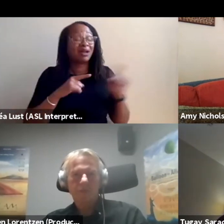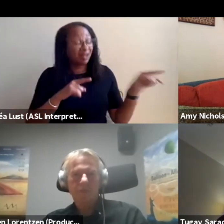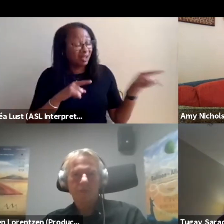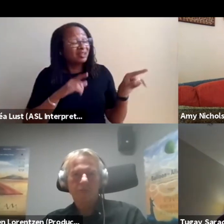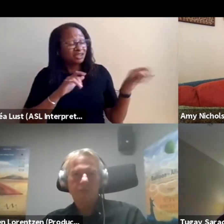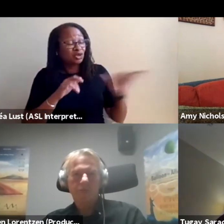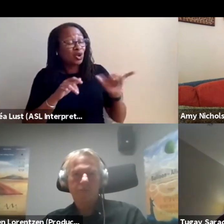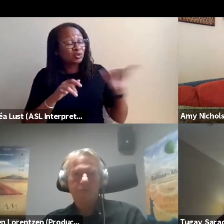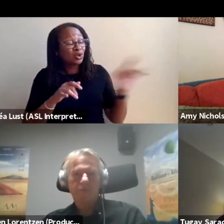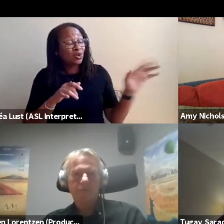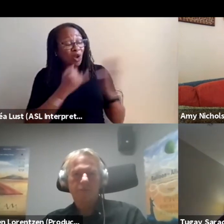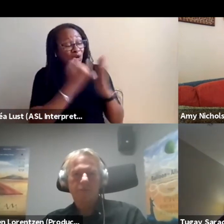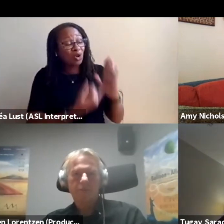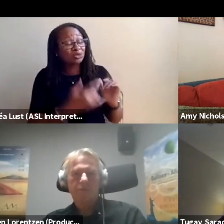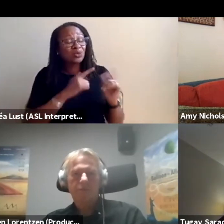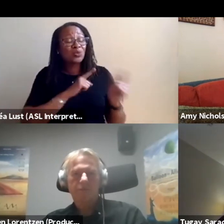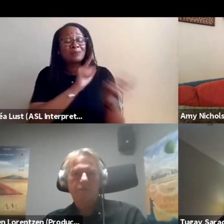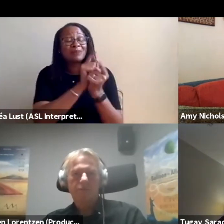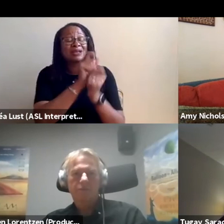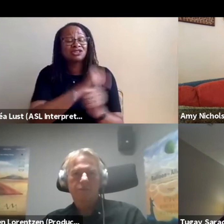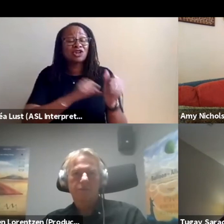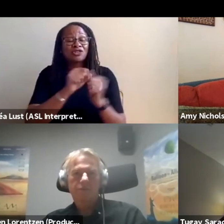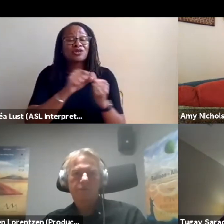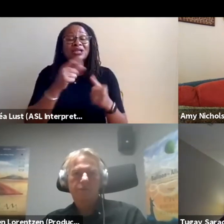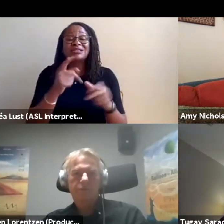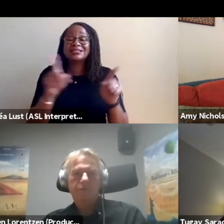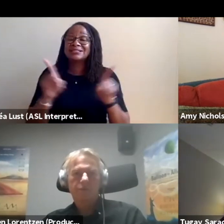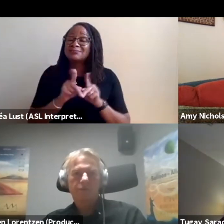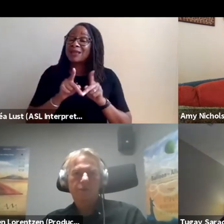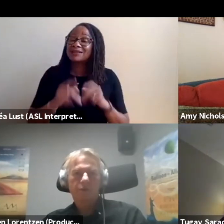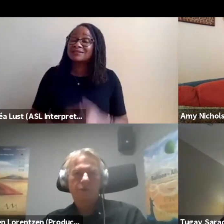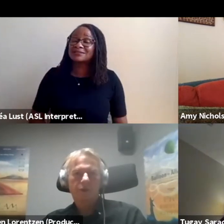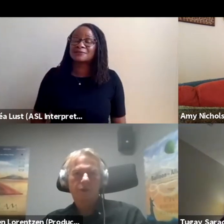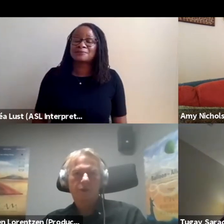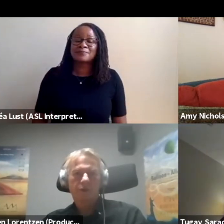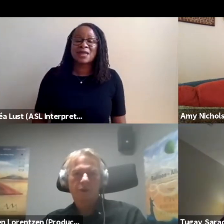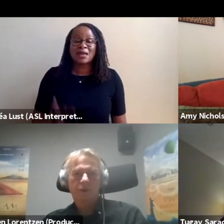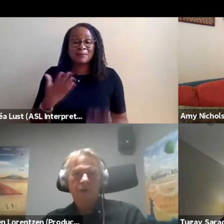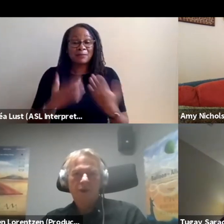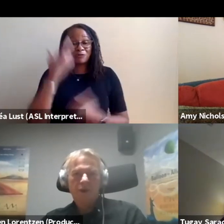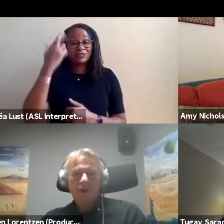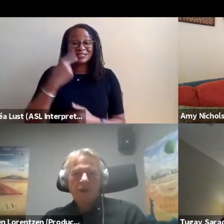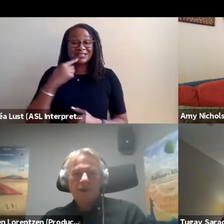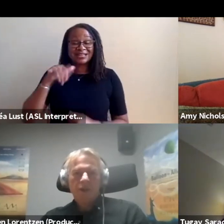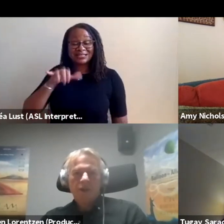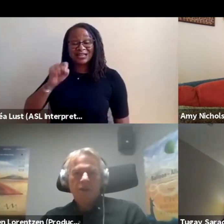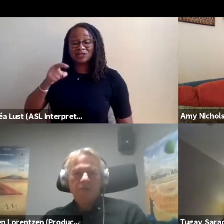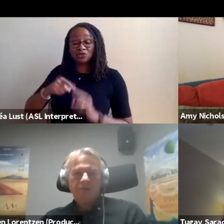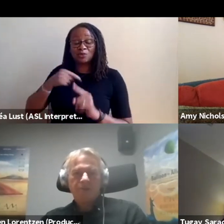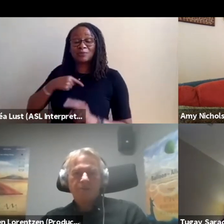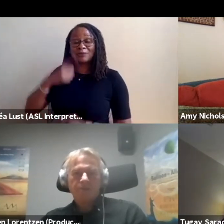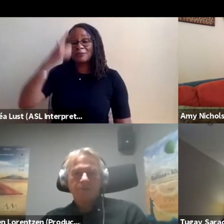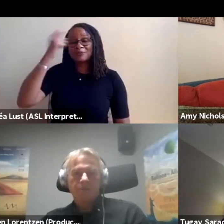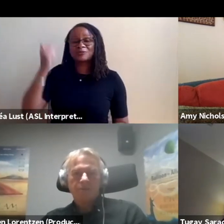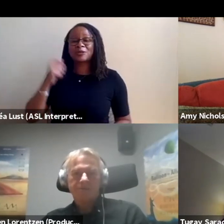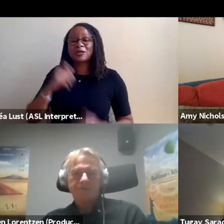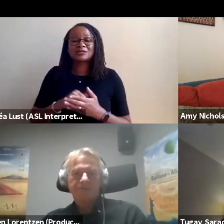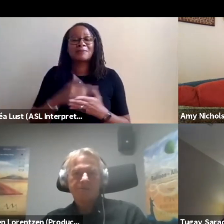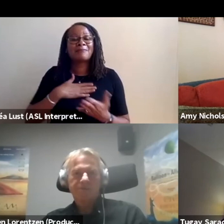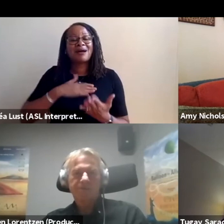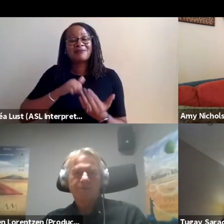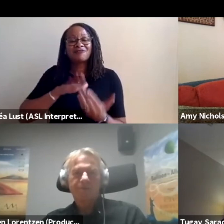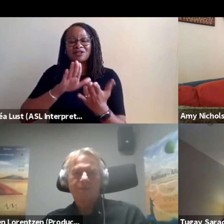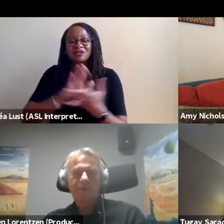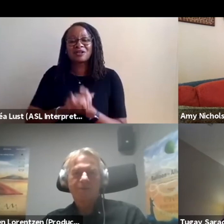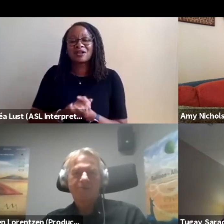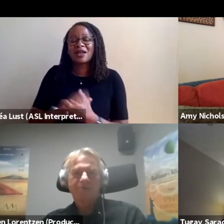really met each other. I think the reason maybe she said yes to me because of my metaphors. So my